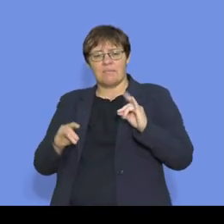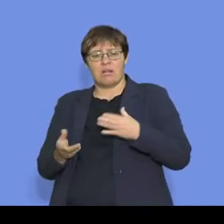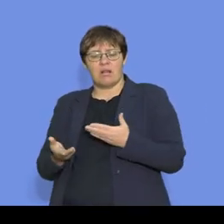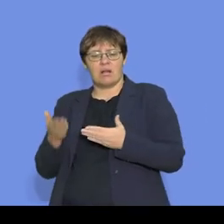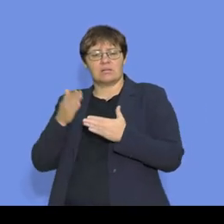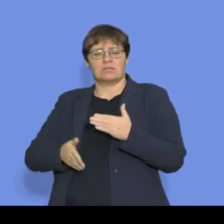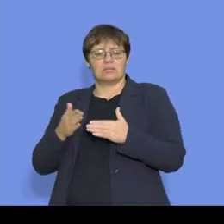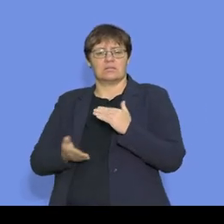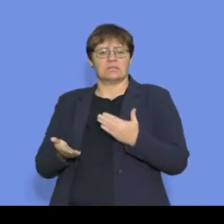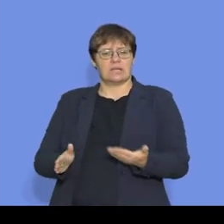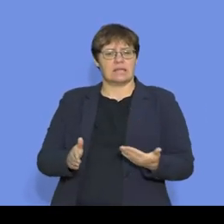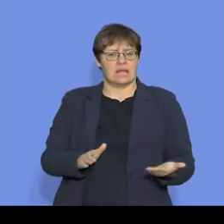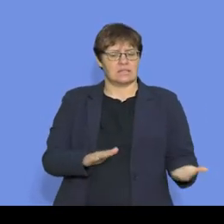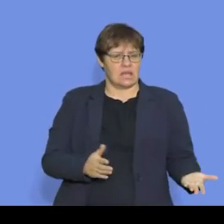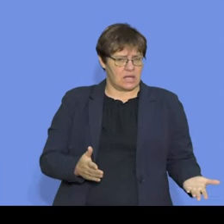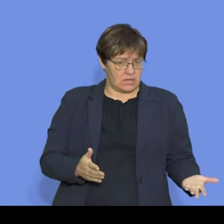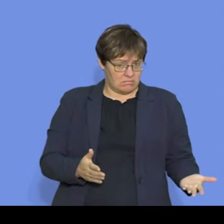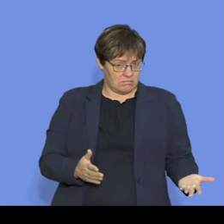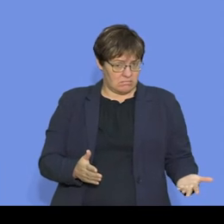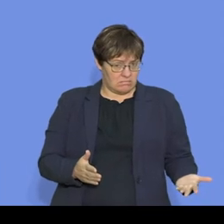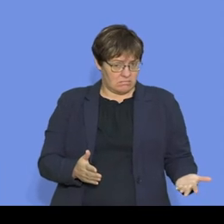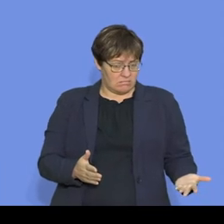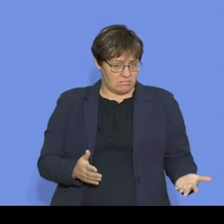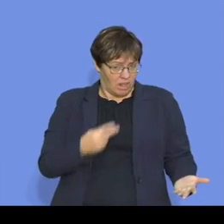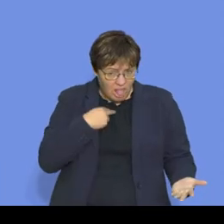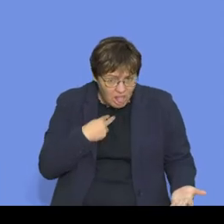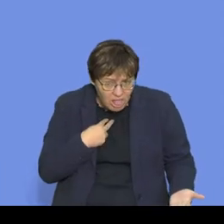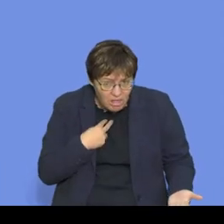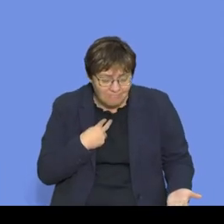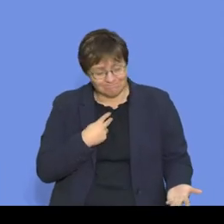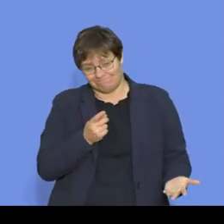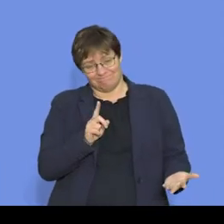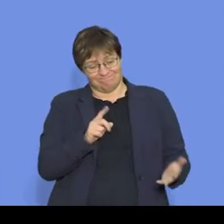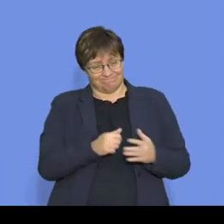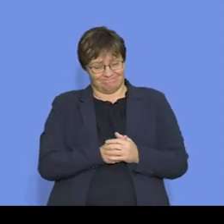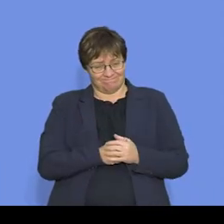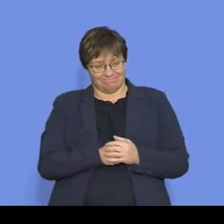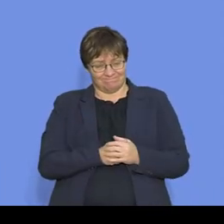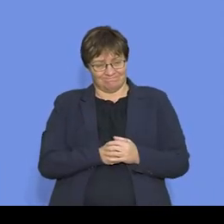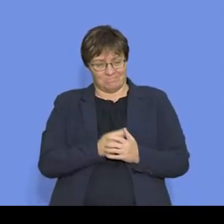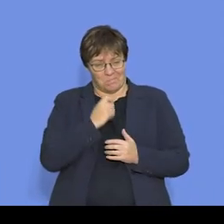the extinction rate rises?